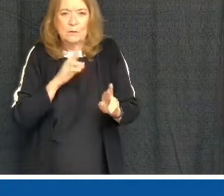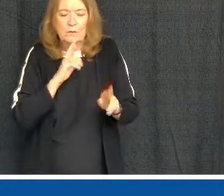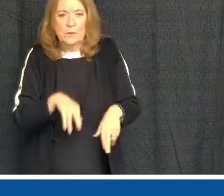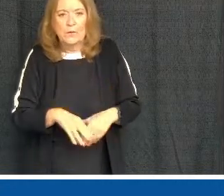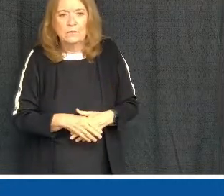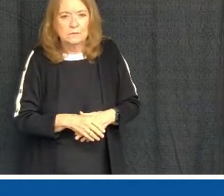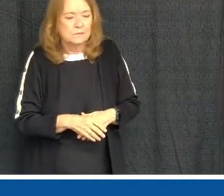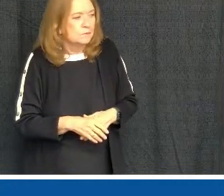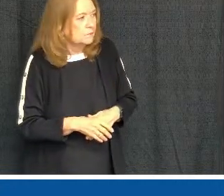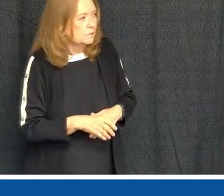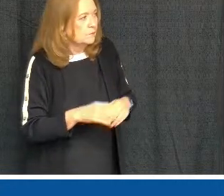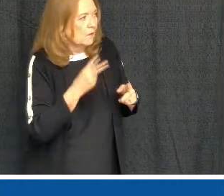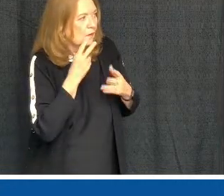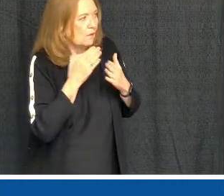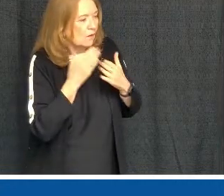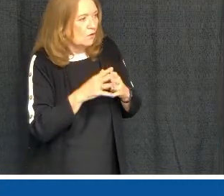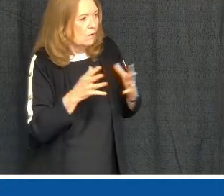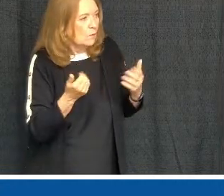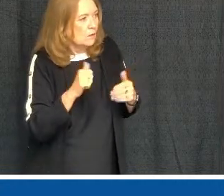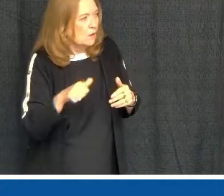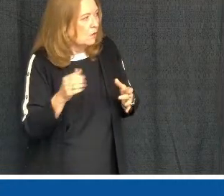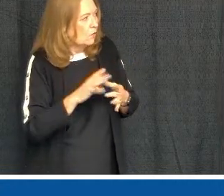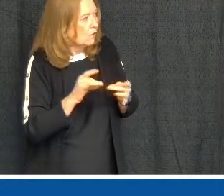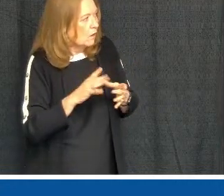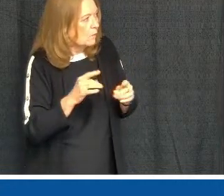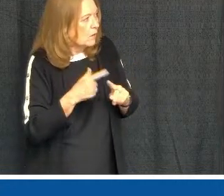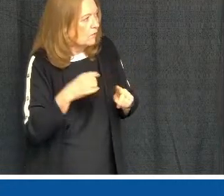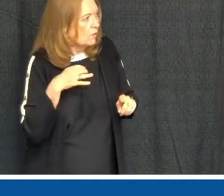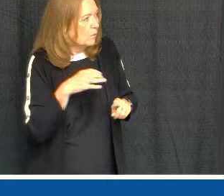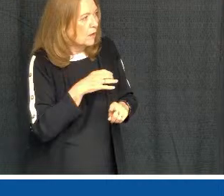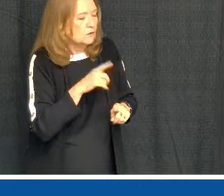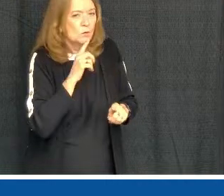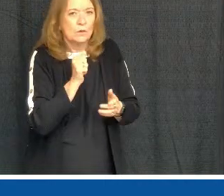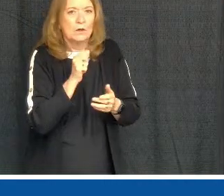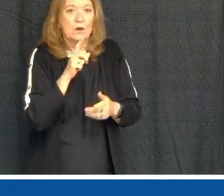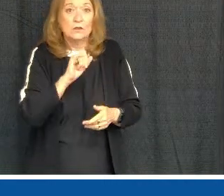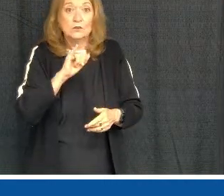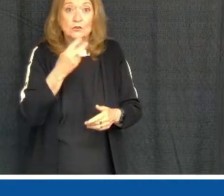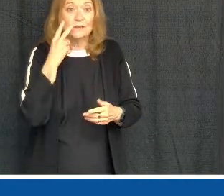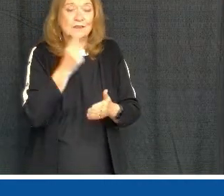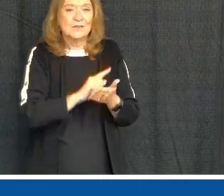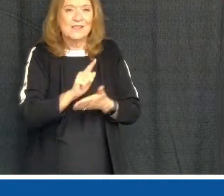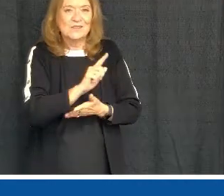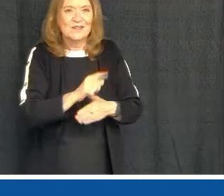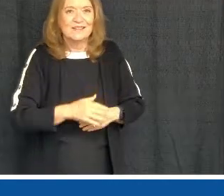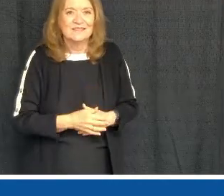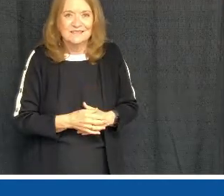you. Thank you very much. Any other comment from council? We are adjourned. See you next week.